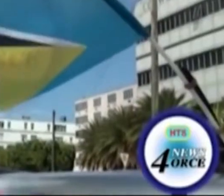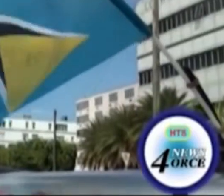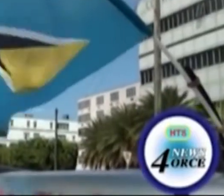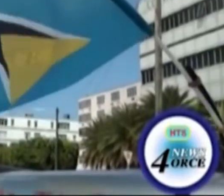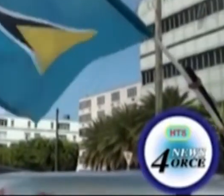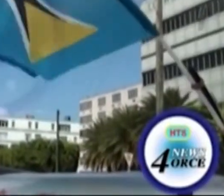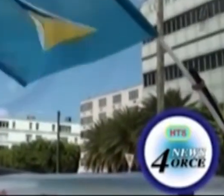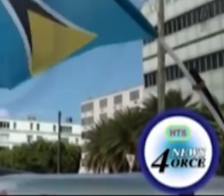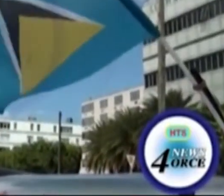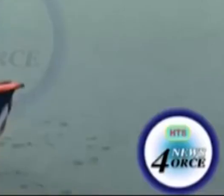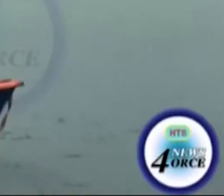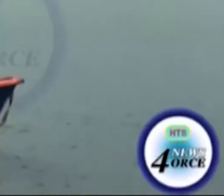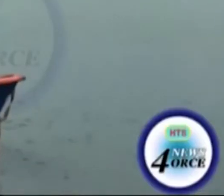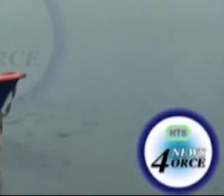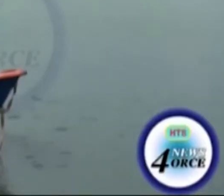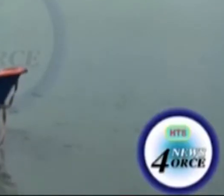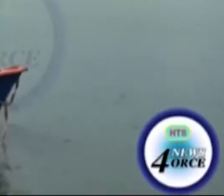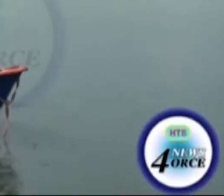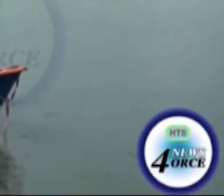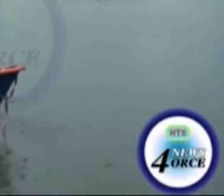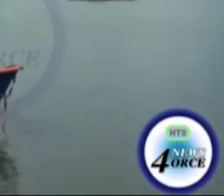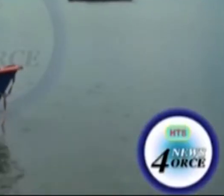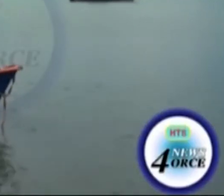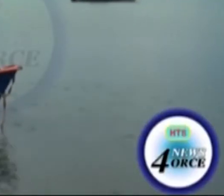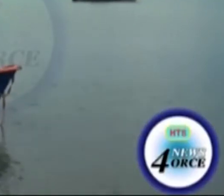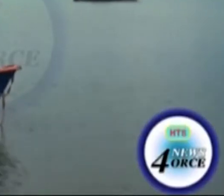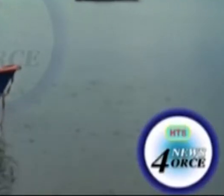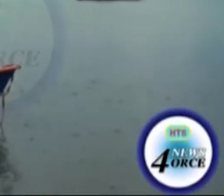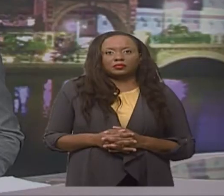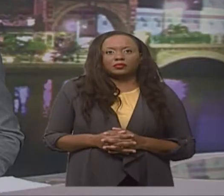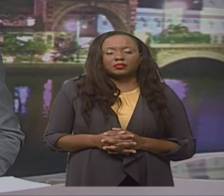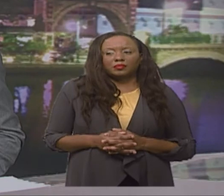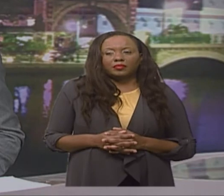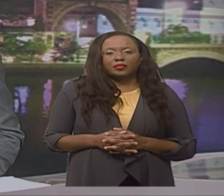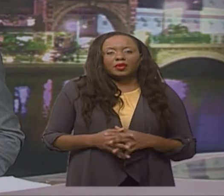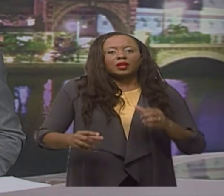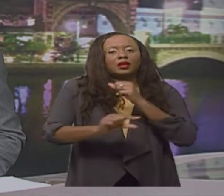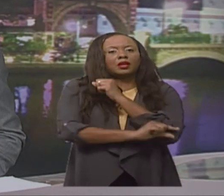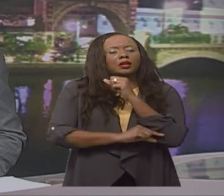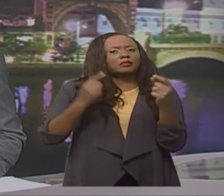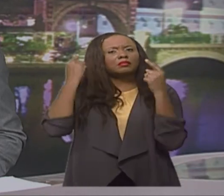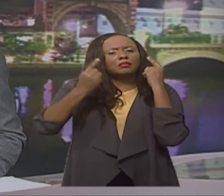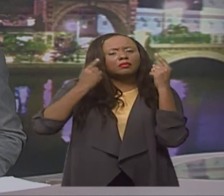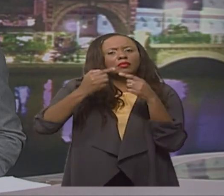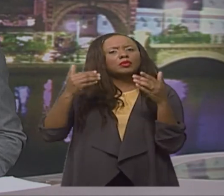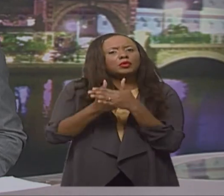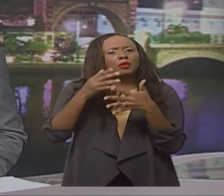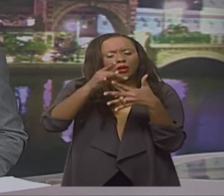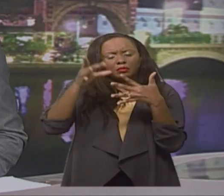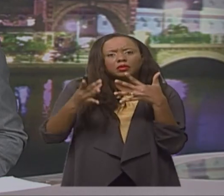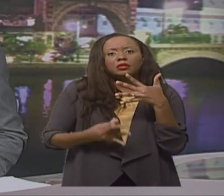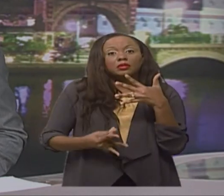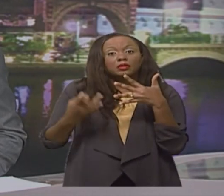point, because right now that's where I have for now. That's where I'm doing. Guyana is considering new options